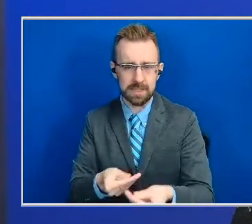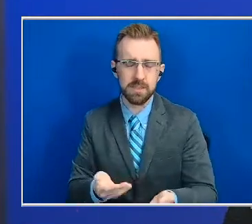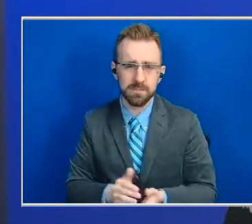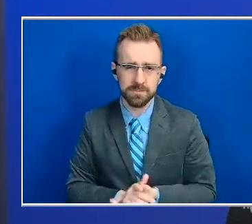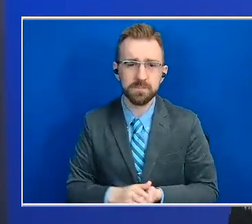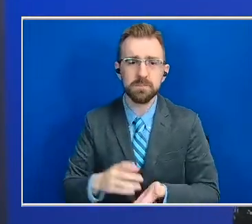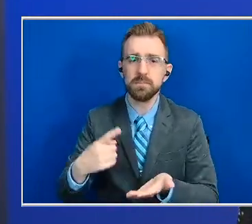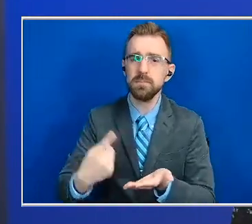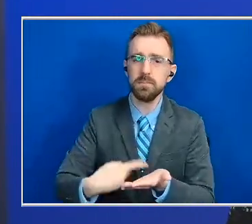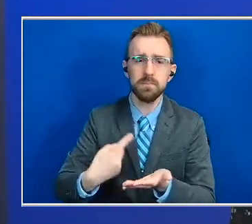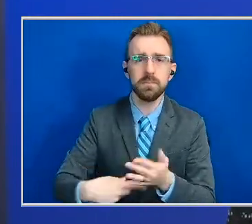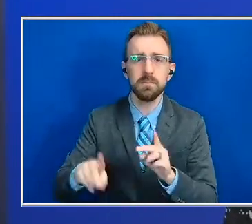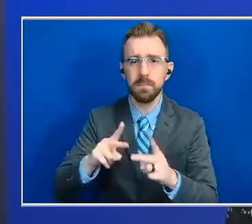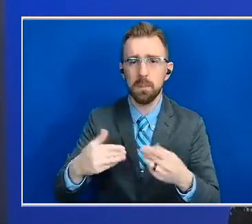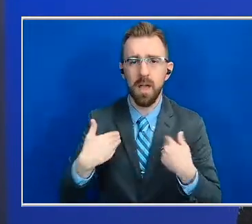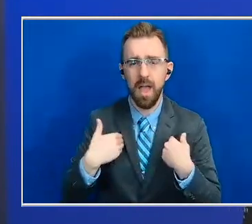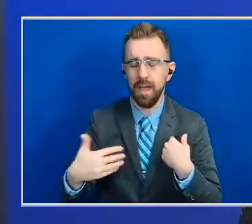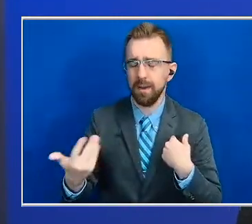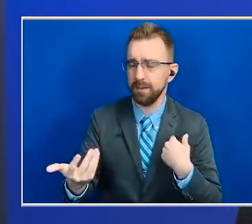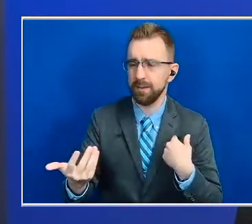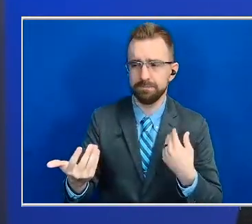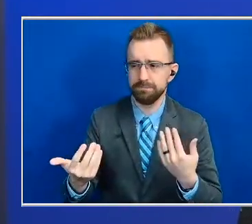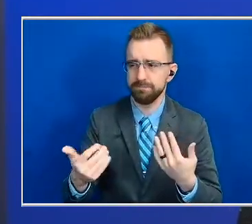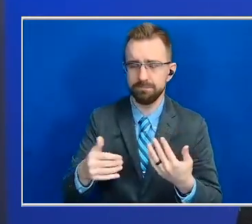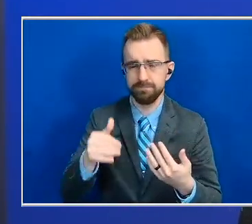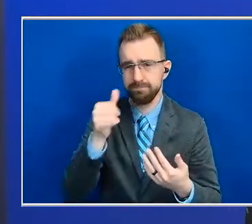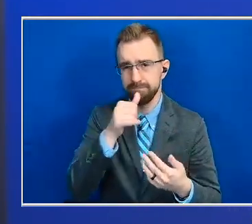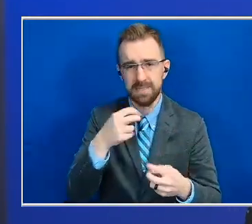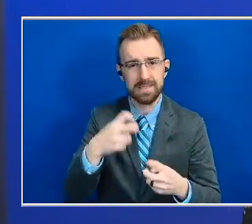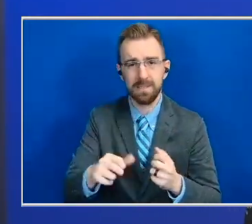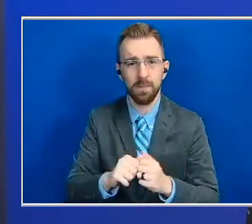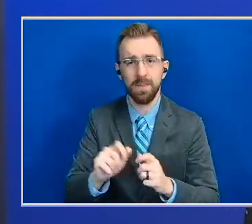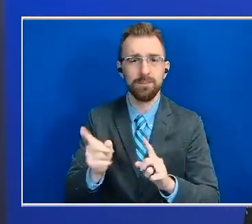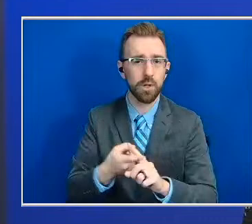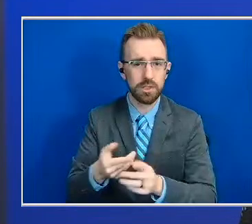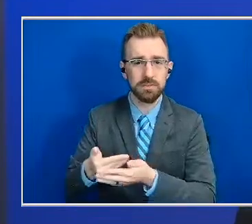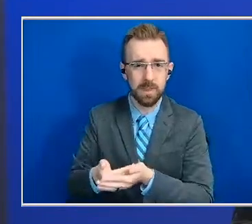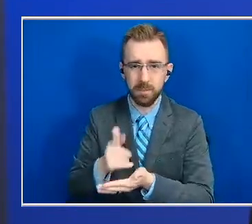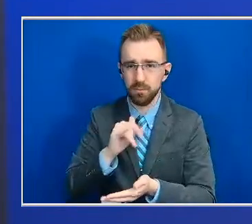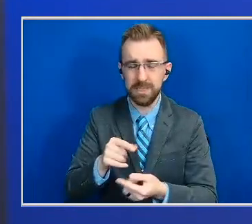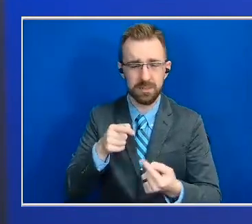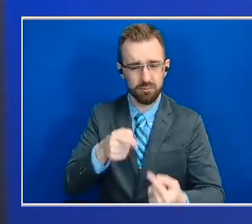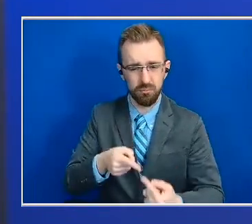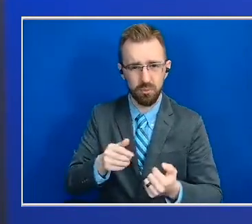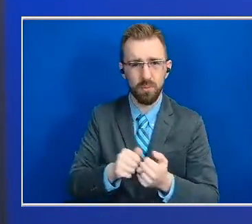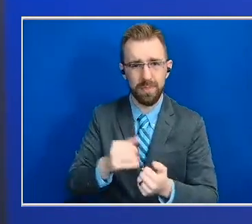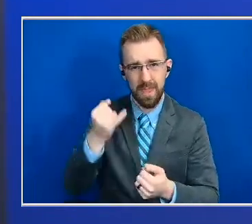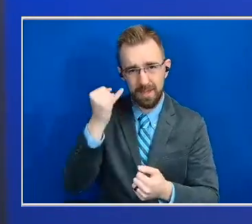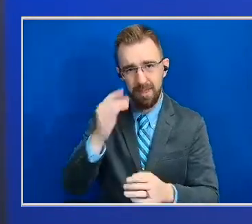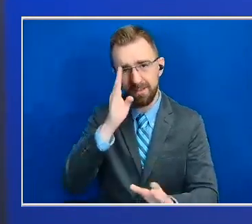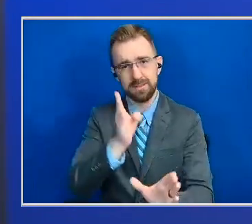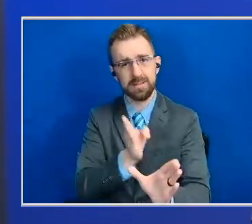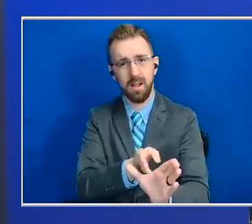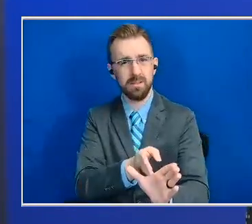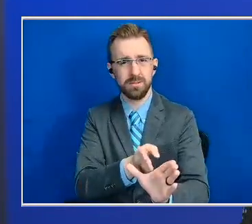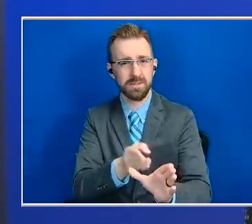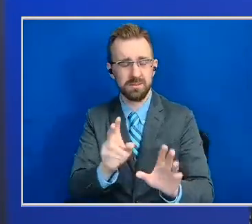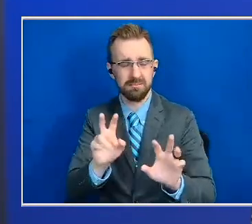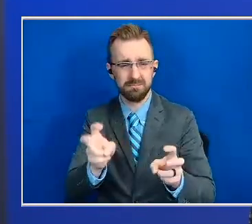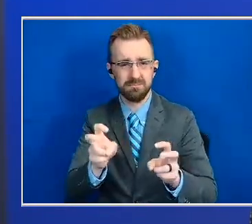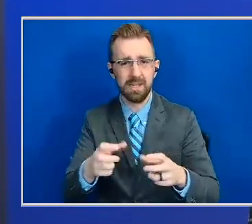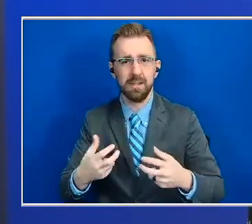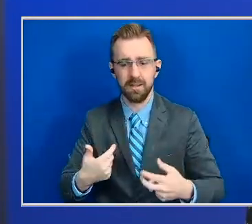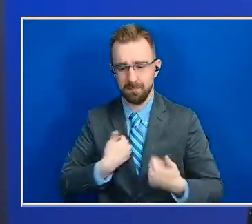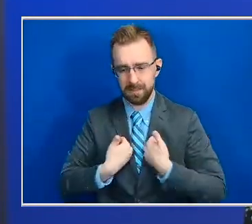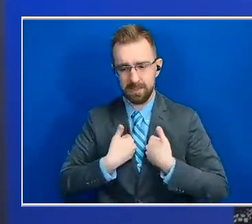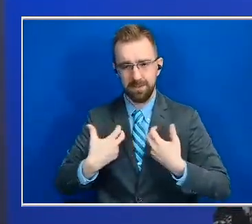have had such a heck of a time with their first, and they just really are struggling with the idea psychologically of investing themselves. We all want to